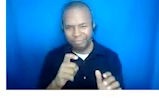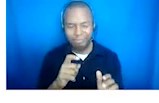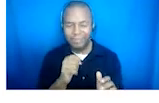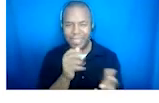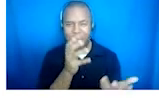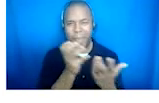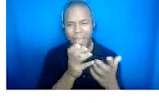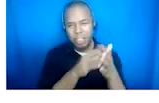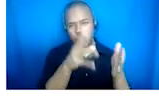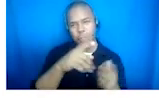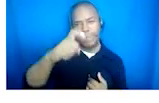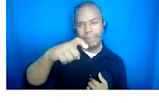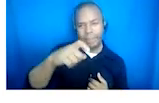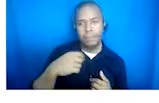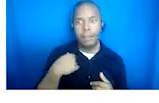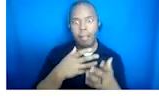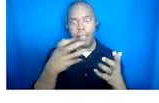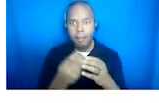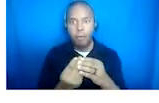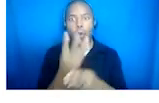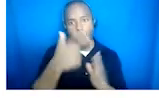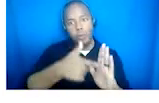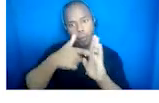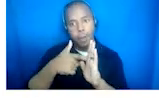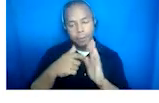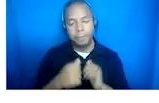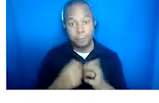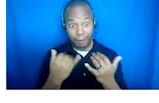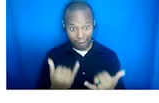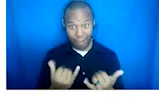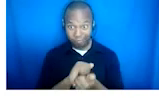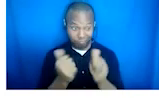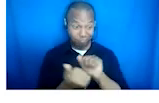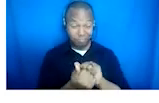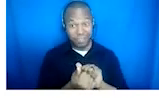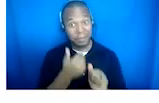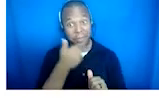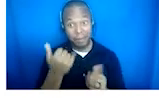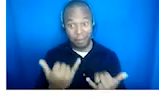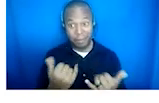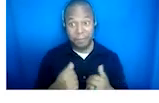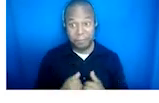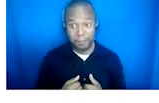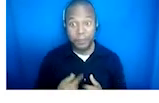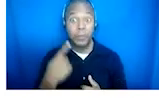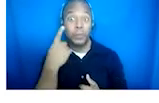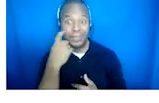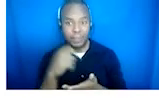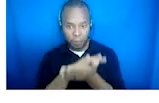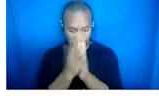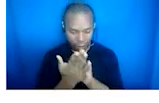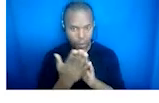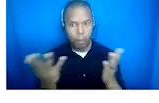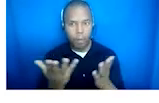students. So there was a lot of growing to do. And that's where they're at today, which is pretty amazing. We just became a teaching college